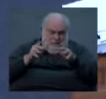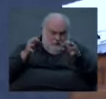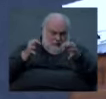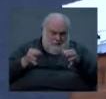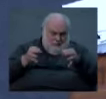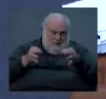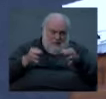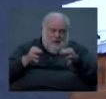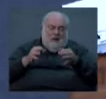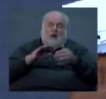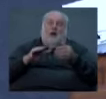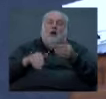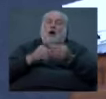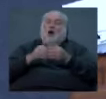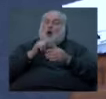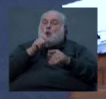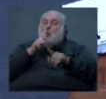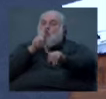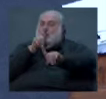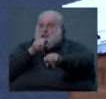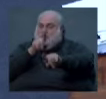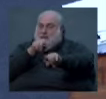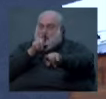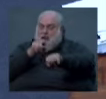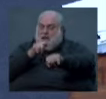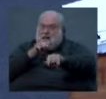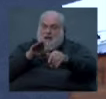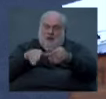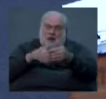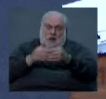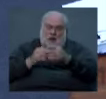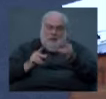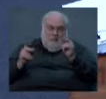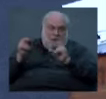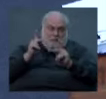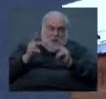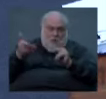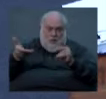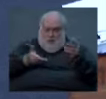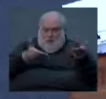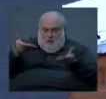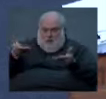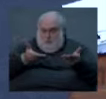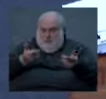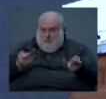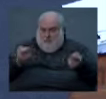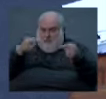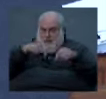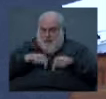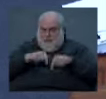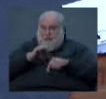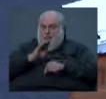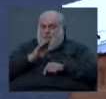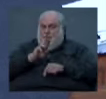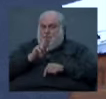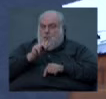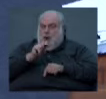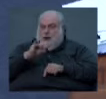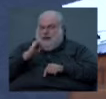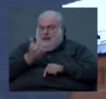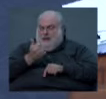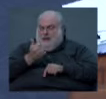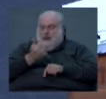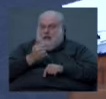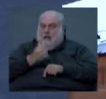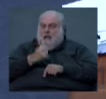Steering Committee that all in attendance and all persons are welcome to come at the branding subcommittee